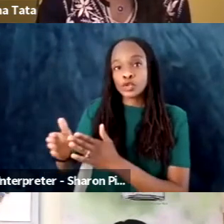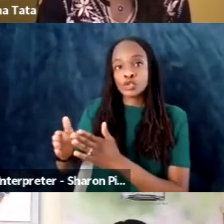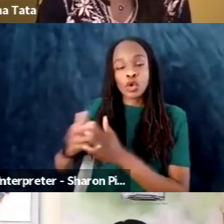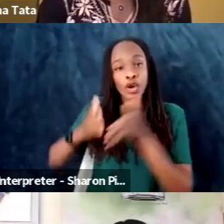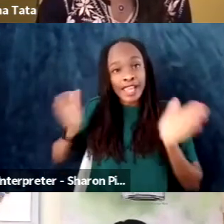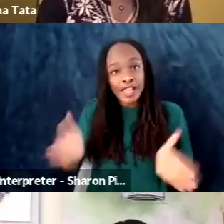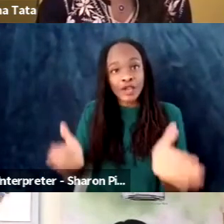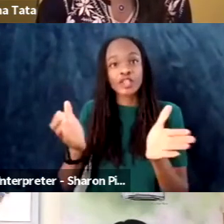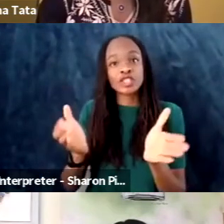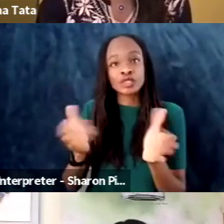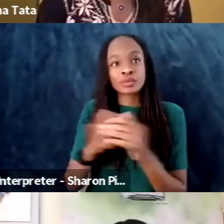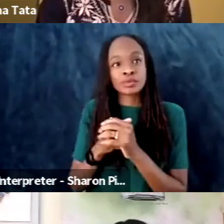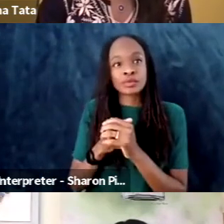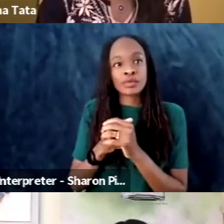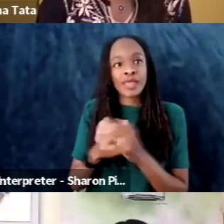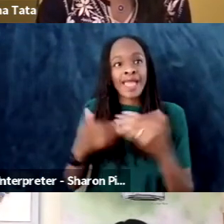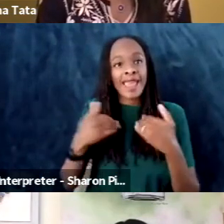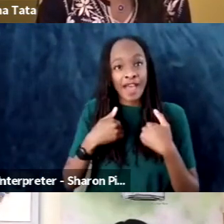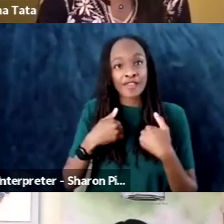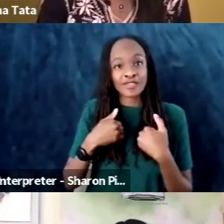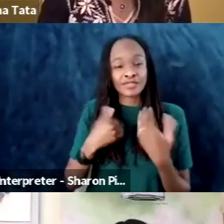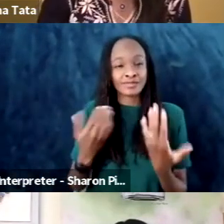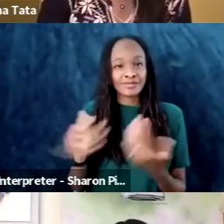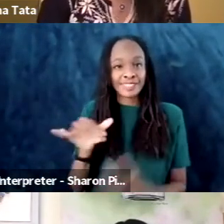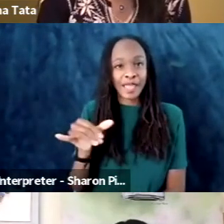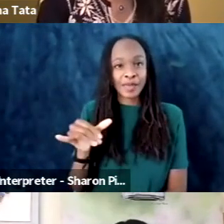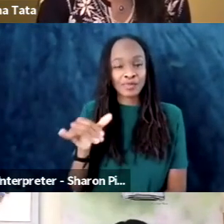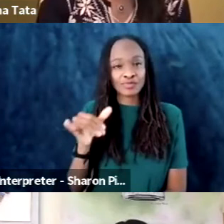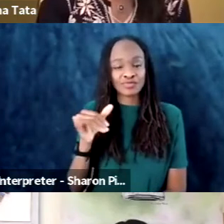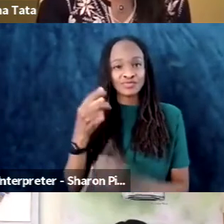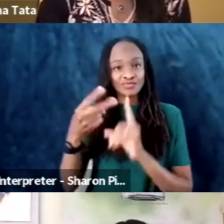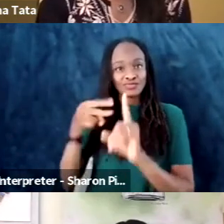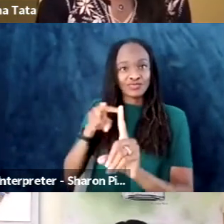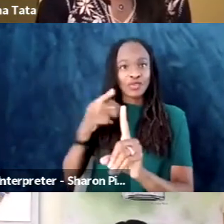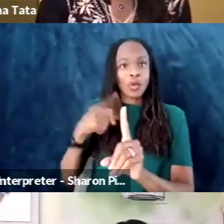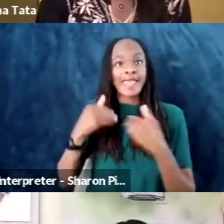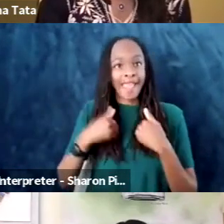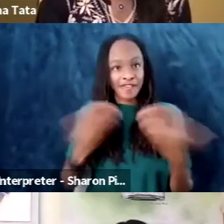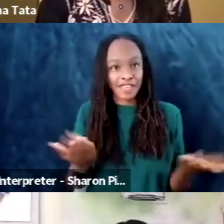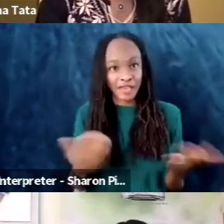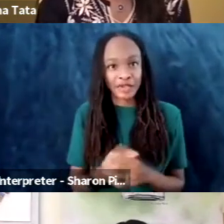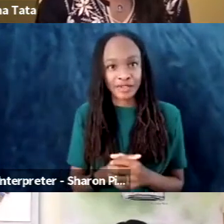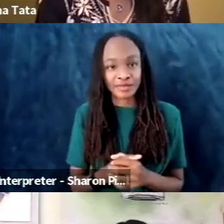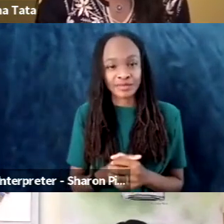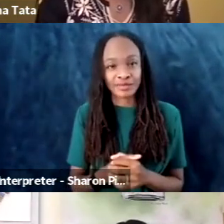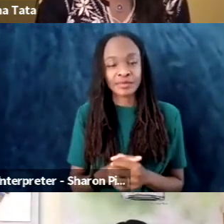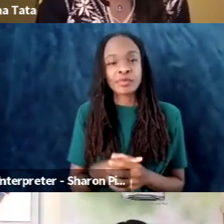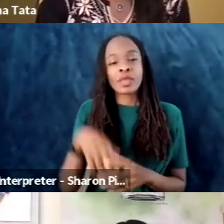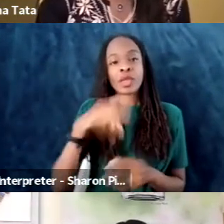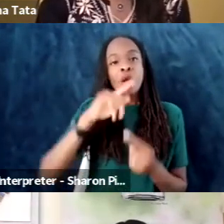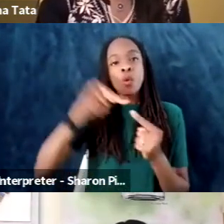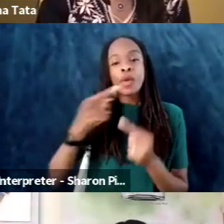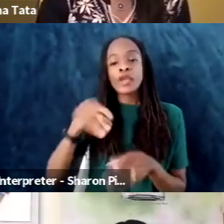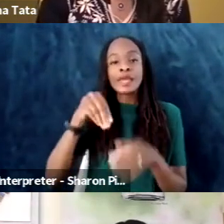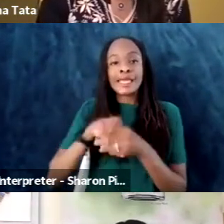encouraged and have the same sort of viewpoint that we're talking about here, so that when they're in that